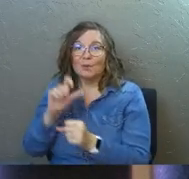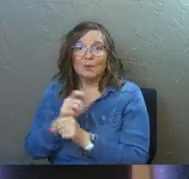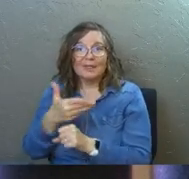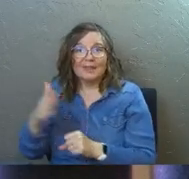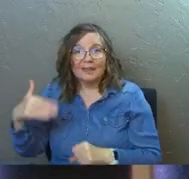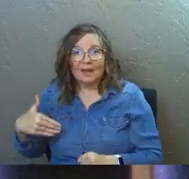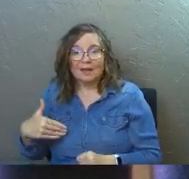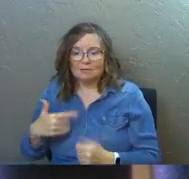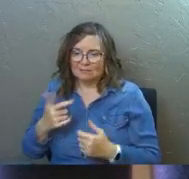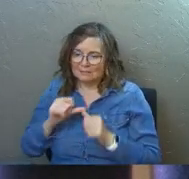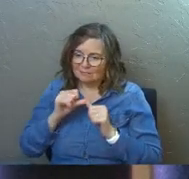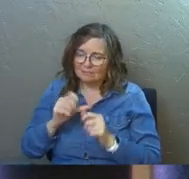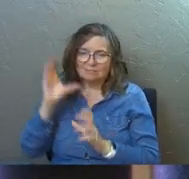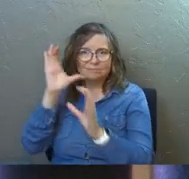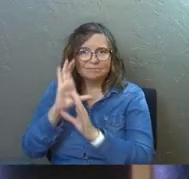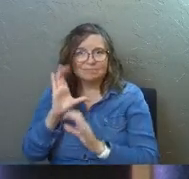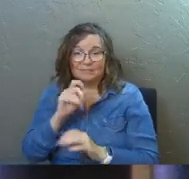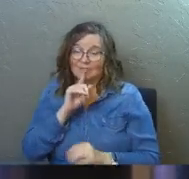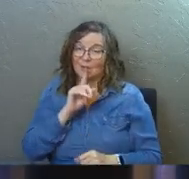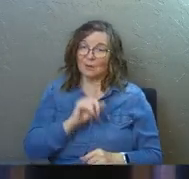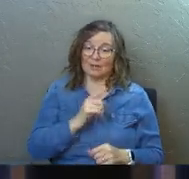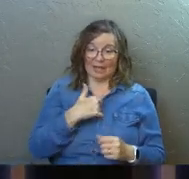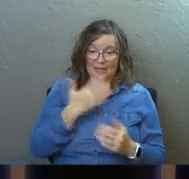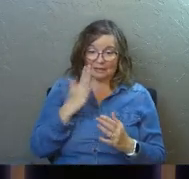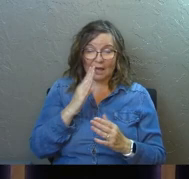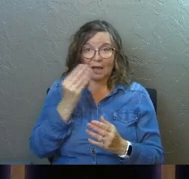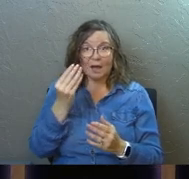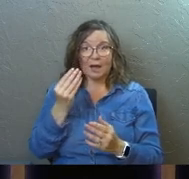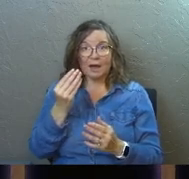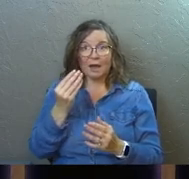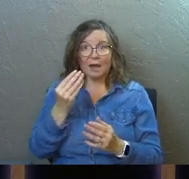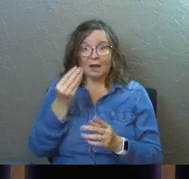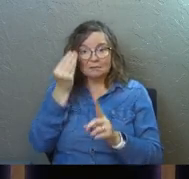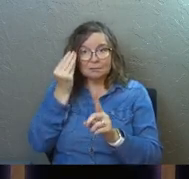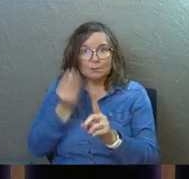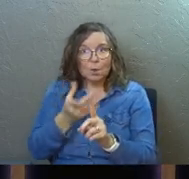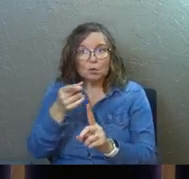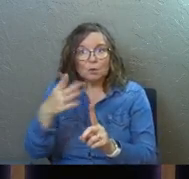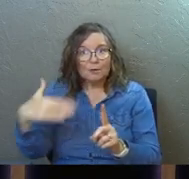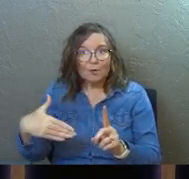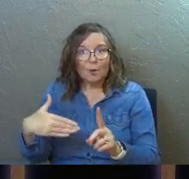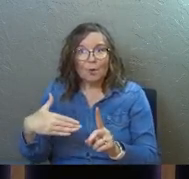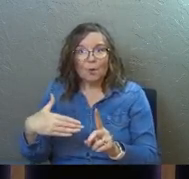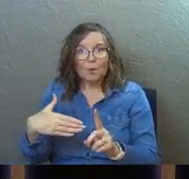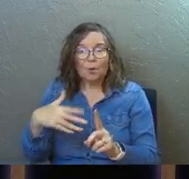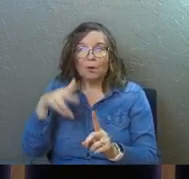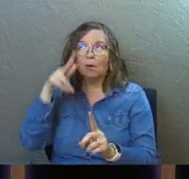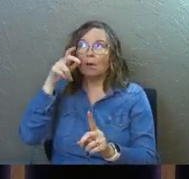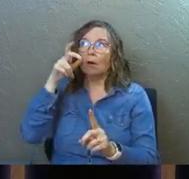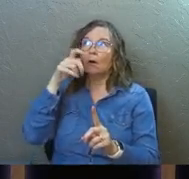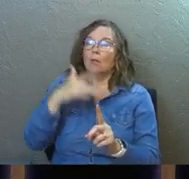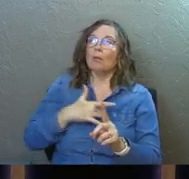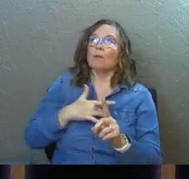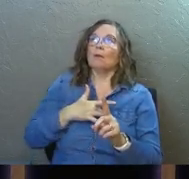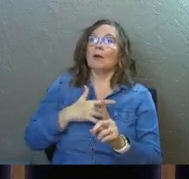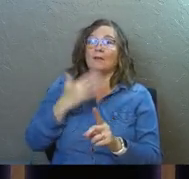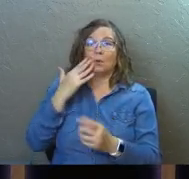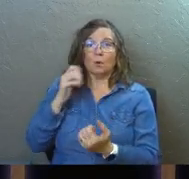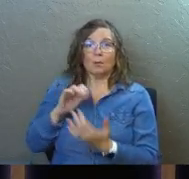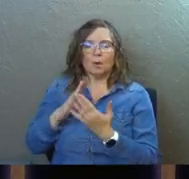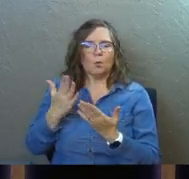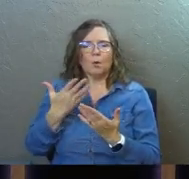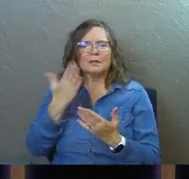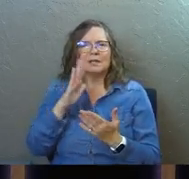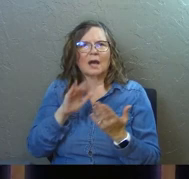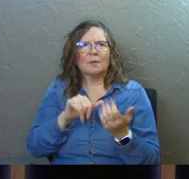thing. Not really. Has God spoken to you before? Have you known his presence before? And some of you are like, well, what's